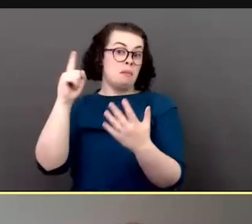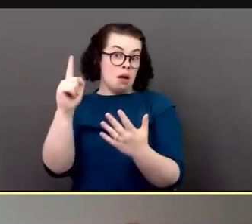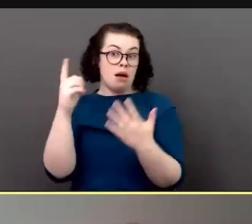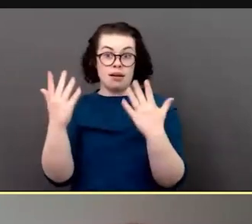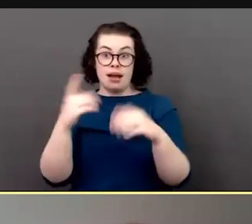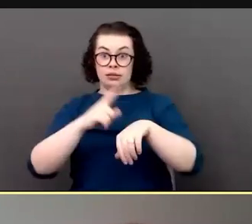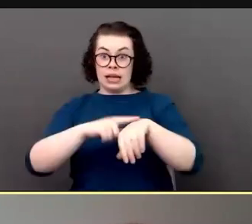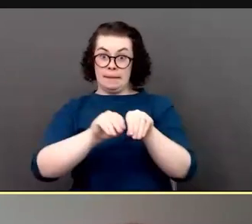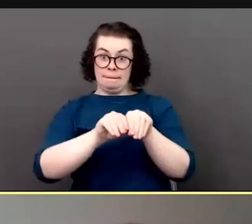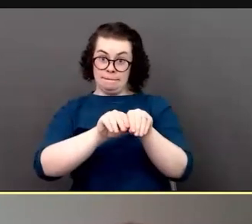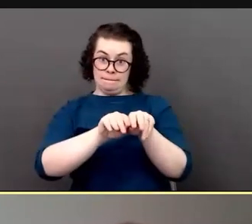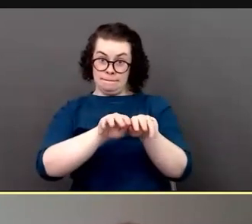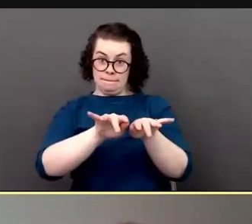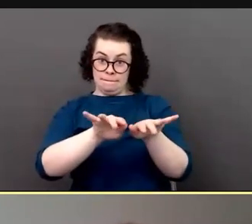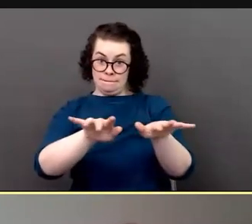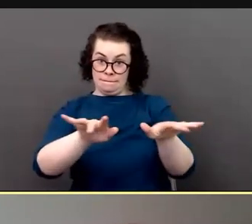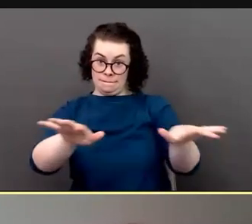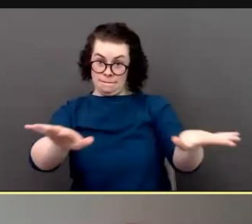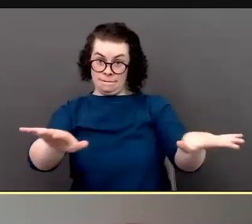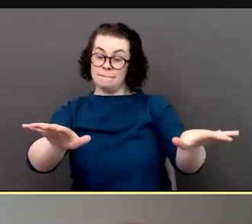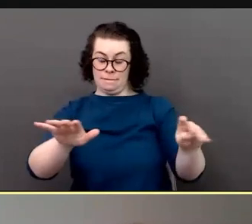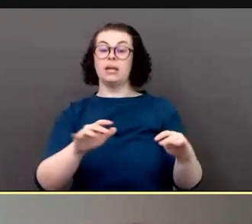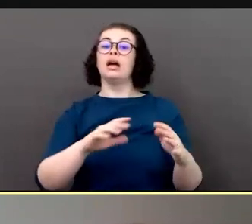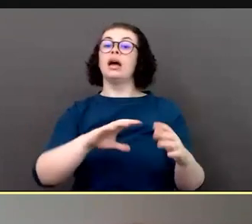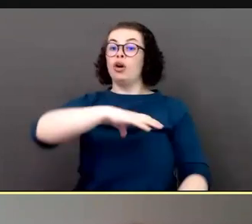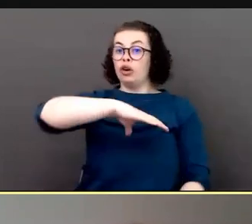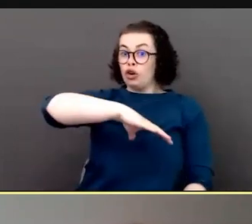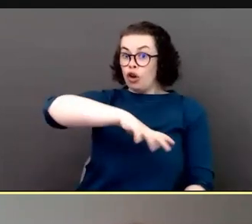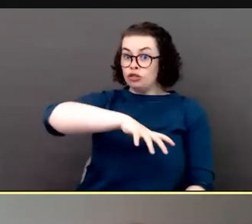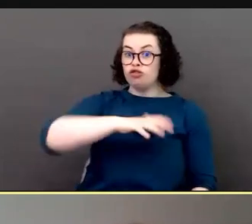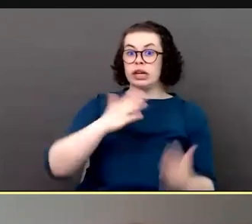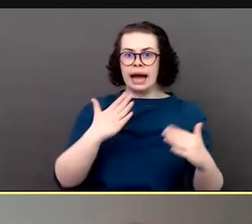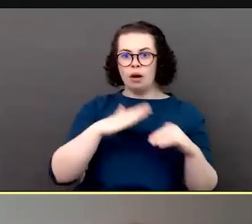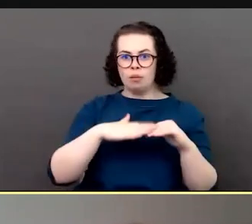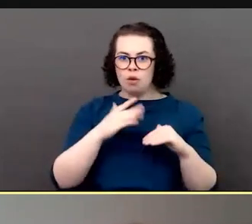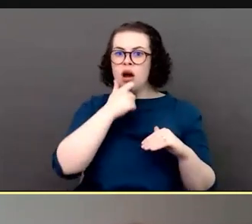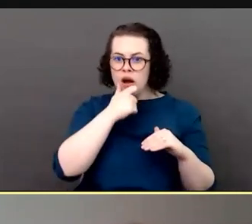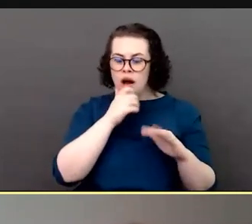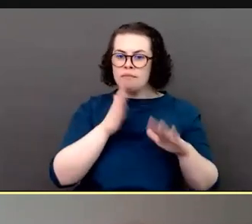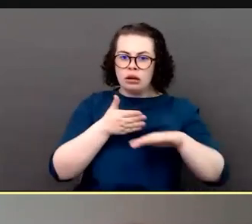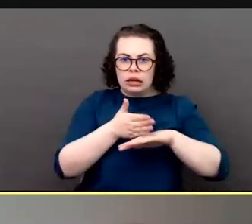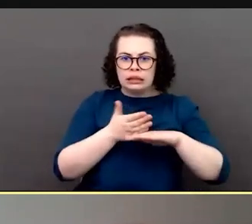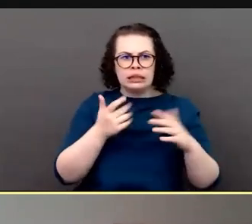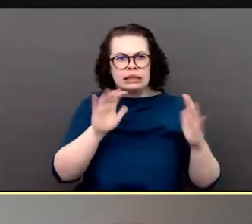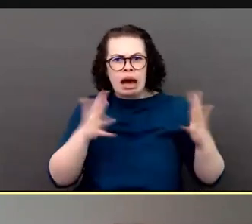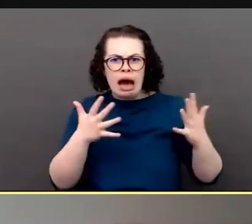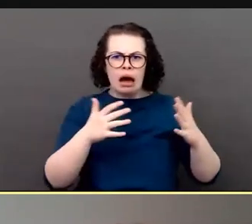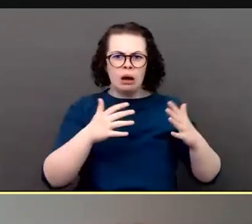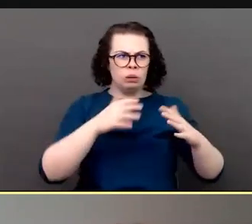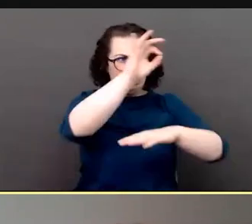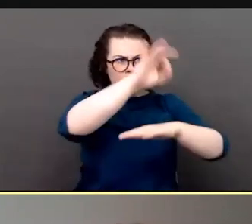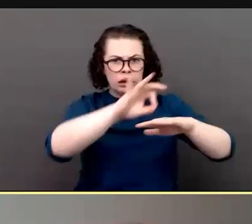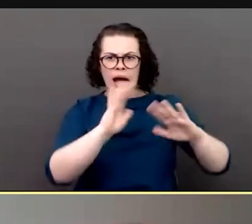expiring slowly, and when member states are very much interested into defining and seeing how to transpose it in their